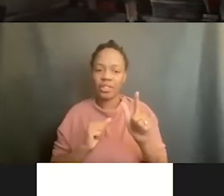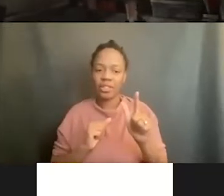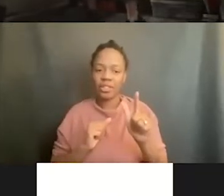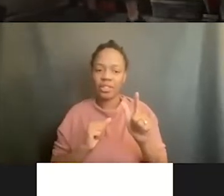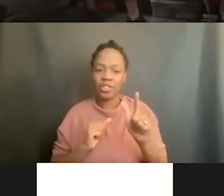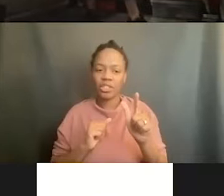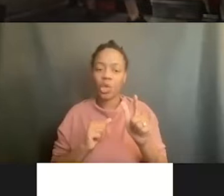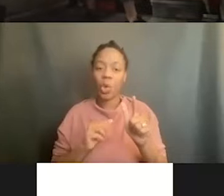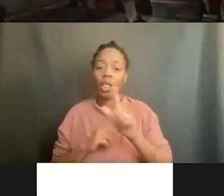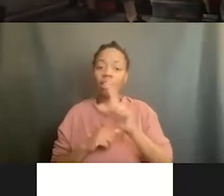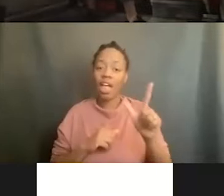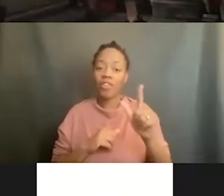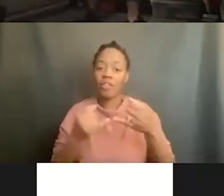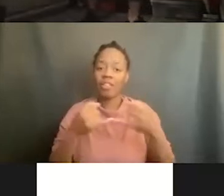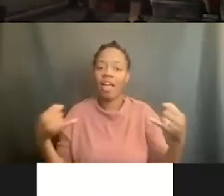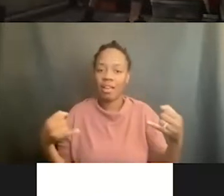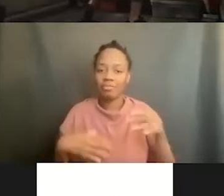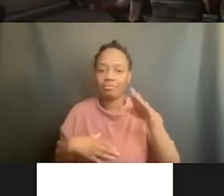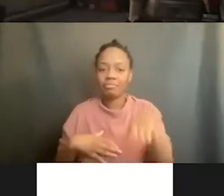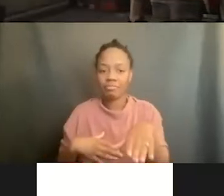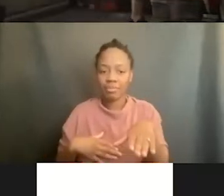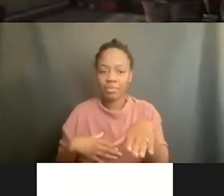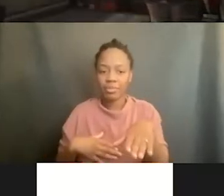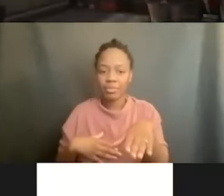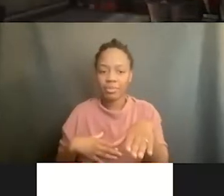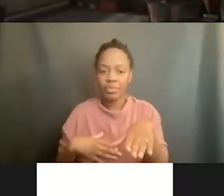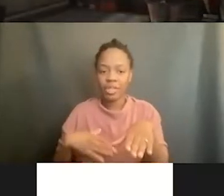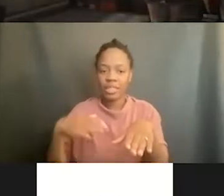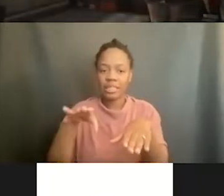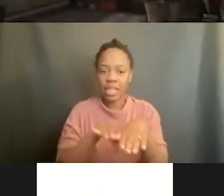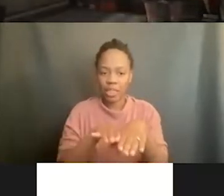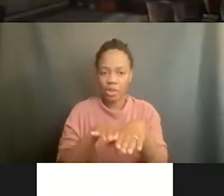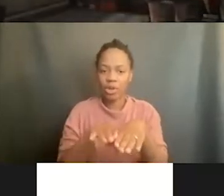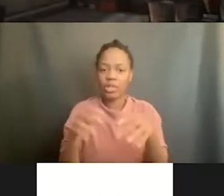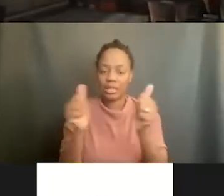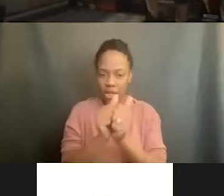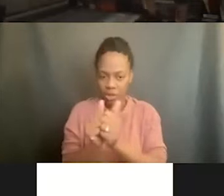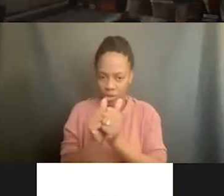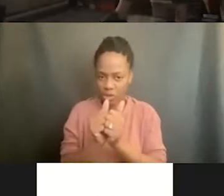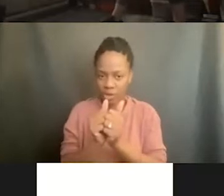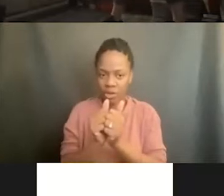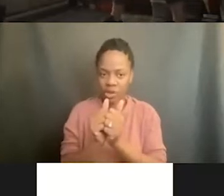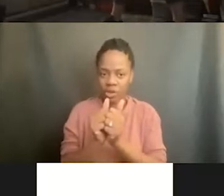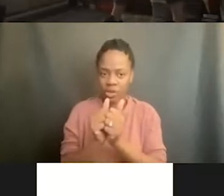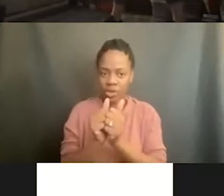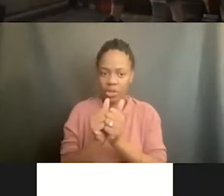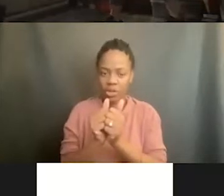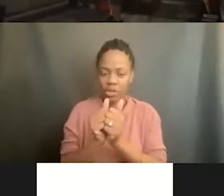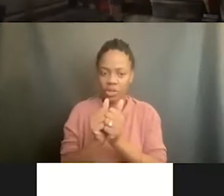line. And then you're gonna put them together. And then you're gonna step